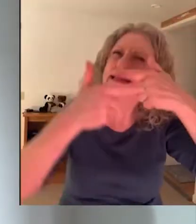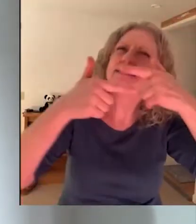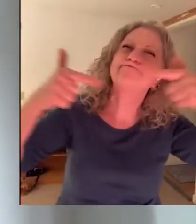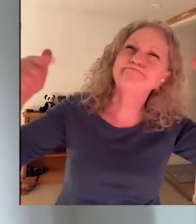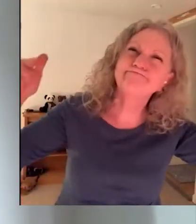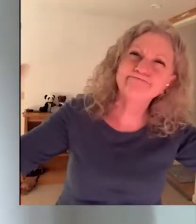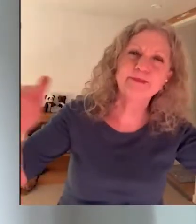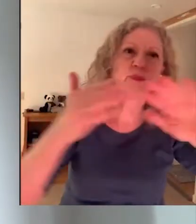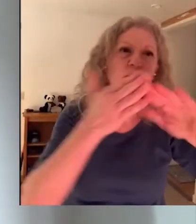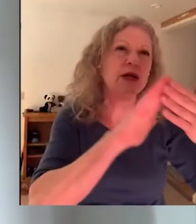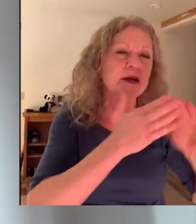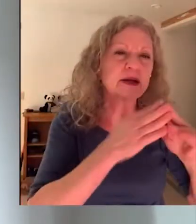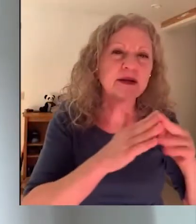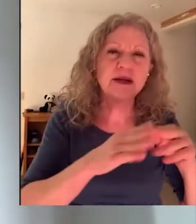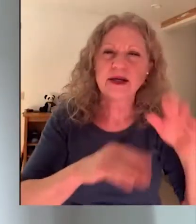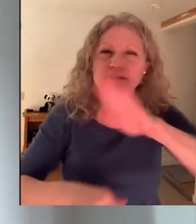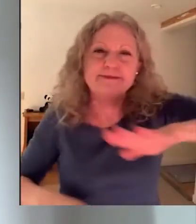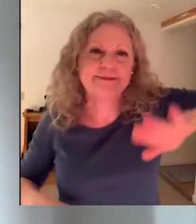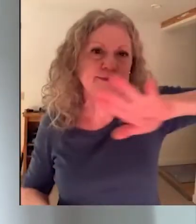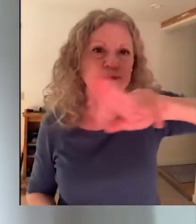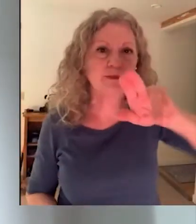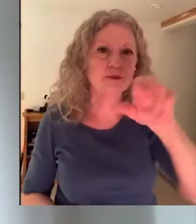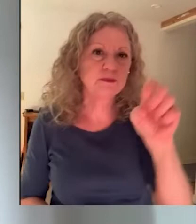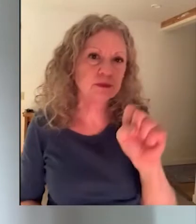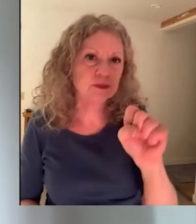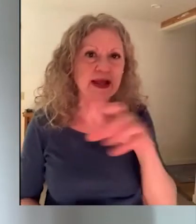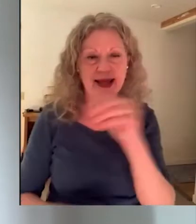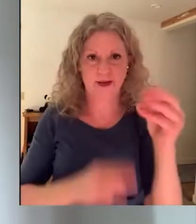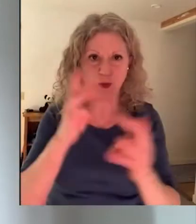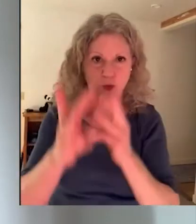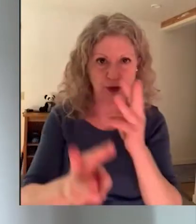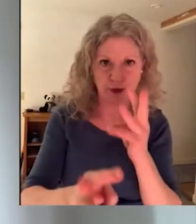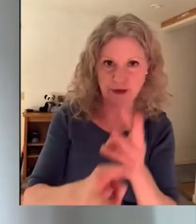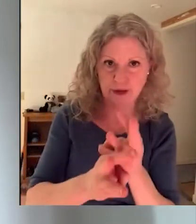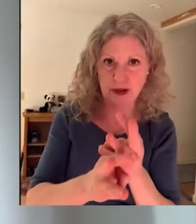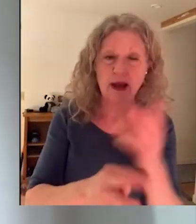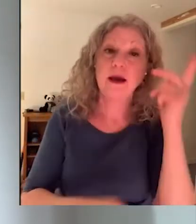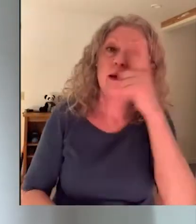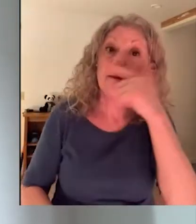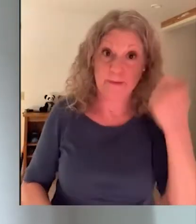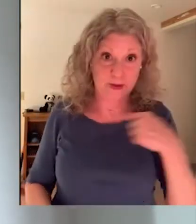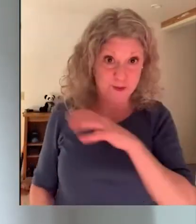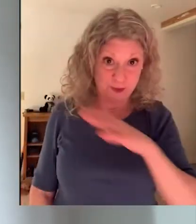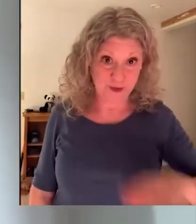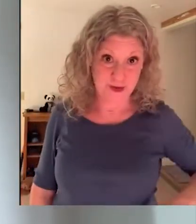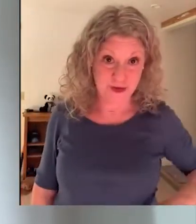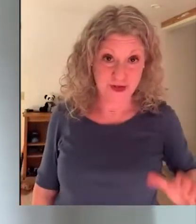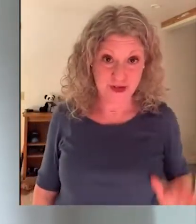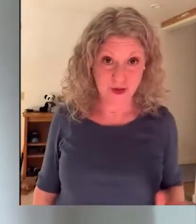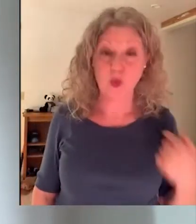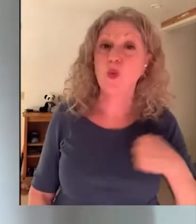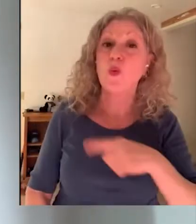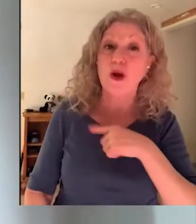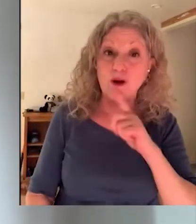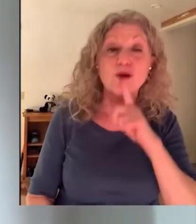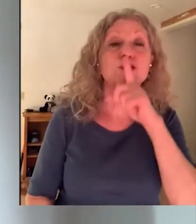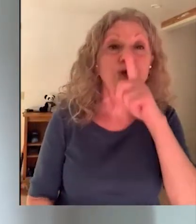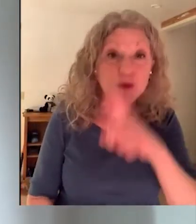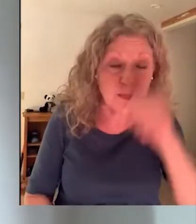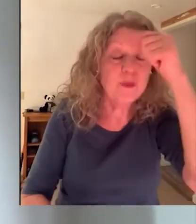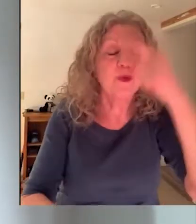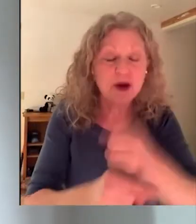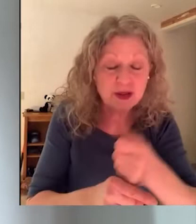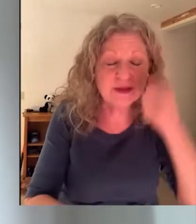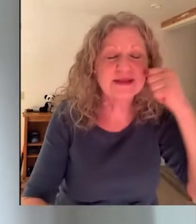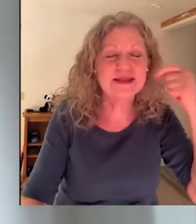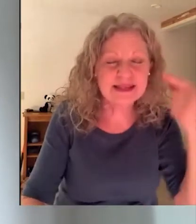the greater United States and the world. Because as Christians, we are brothers and sisters in Christ,